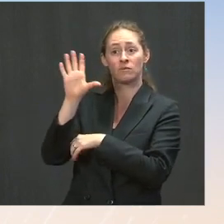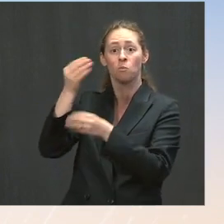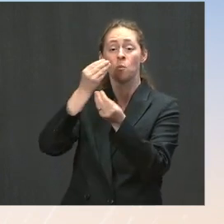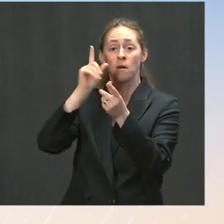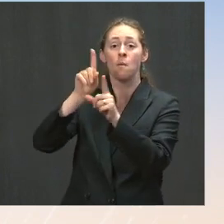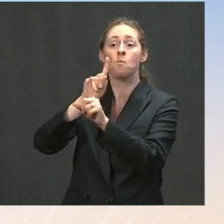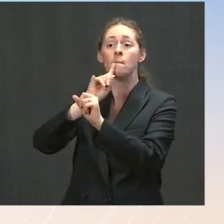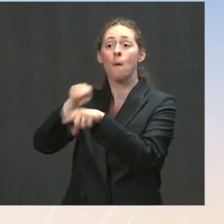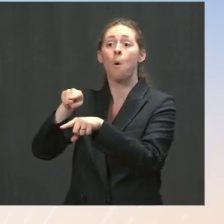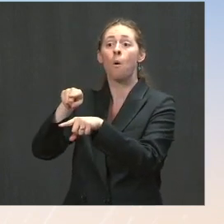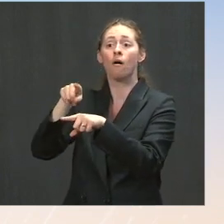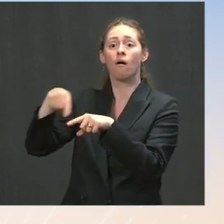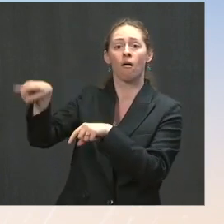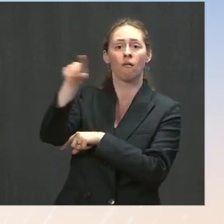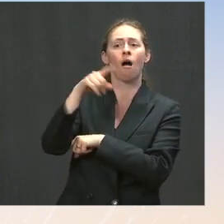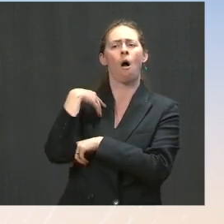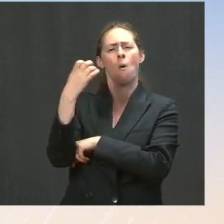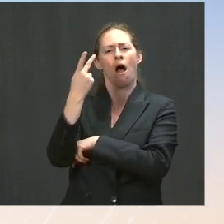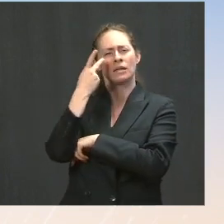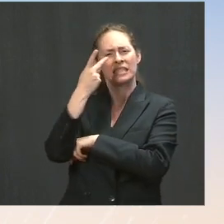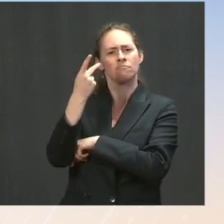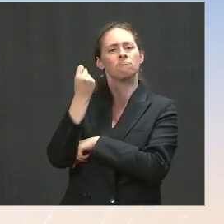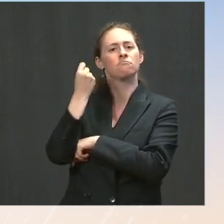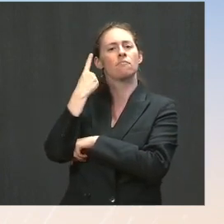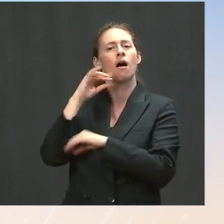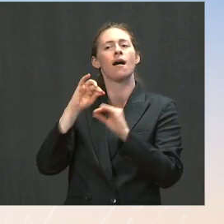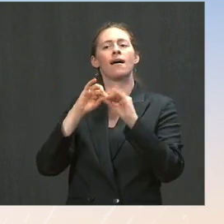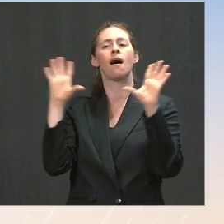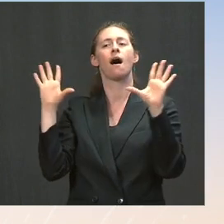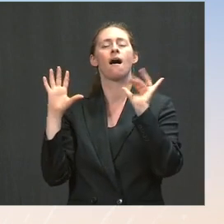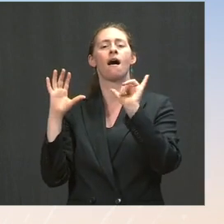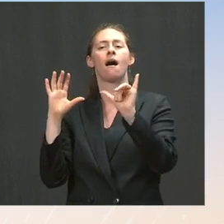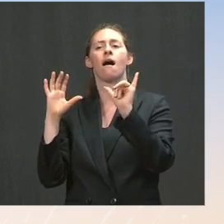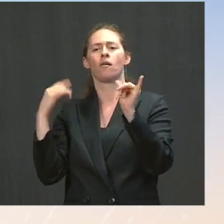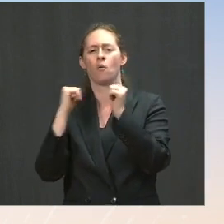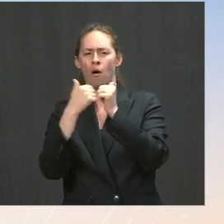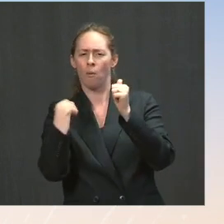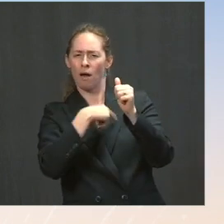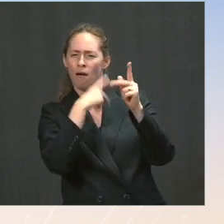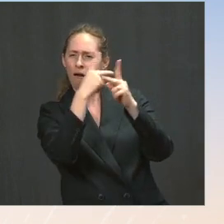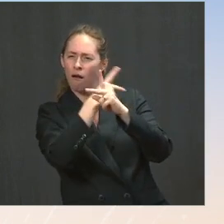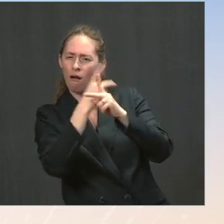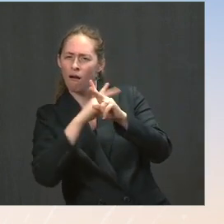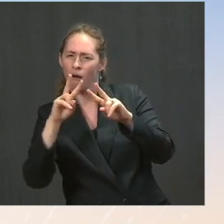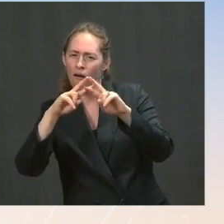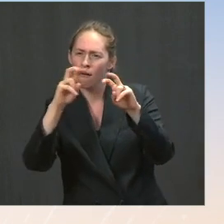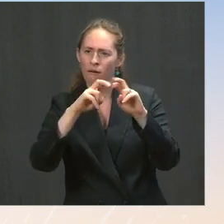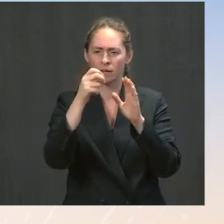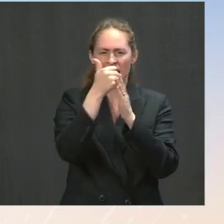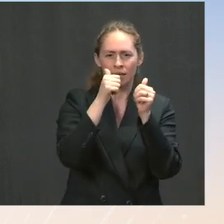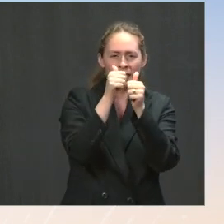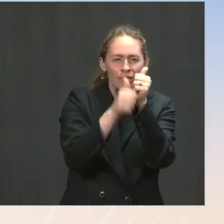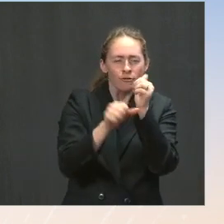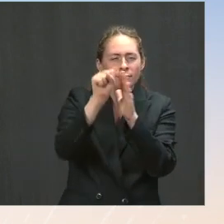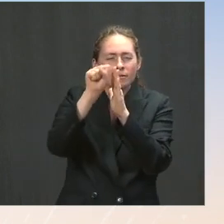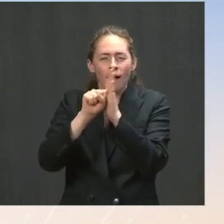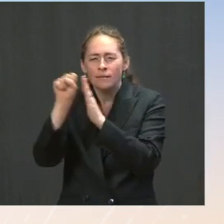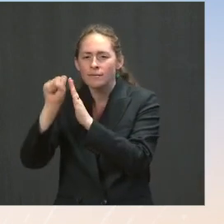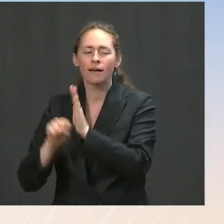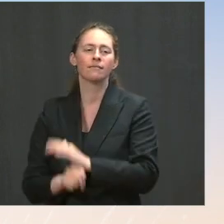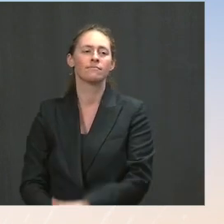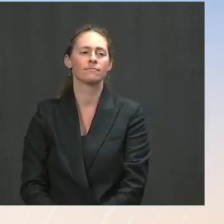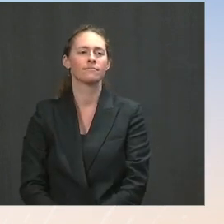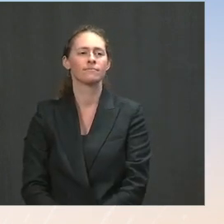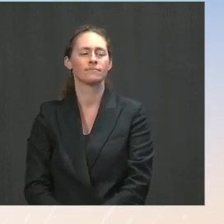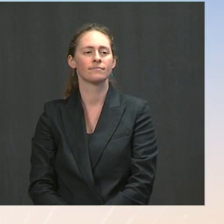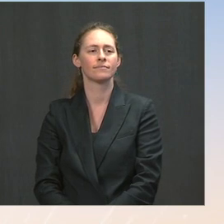of you to see and understand how we look at the across the state data. Go ahead. Thanks, Jen. The CDC data showed, though, on July 6th